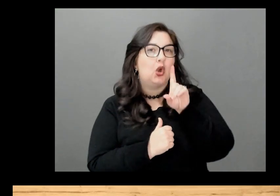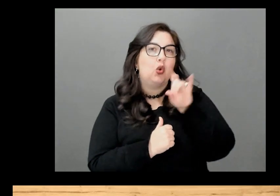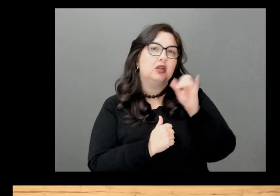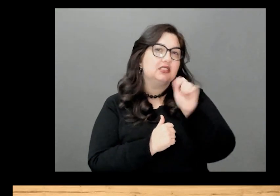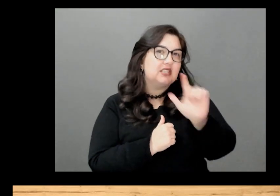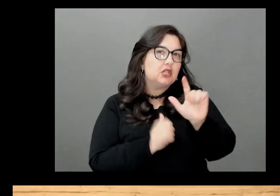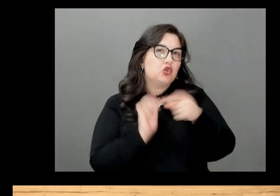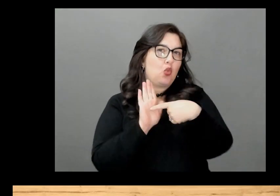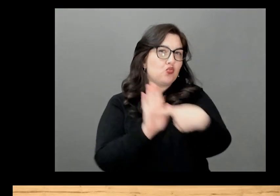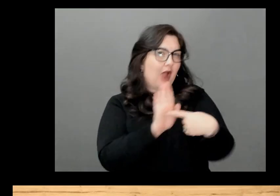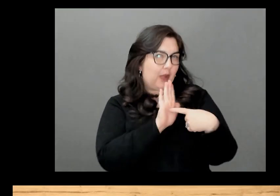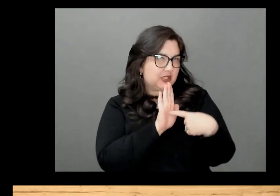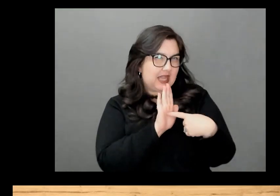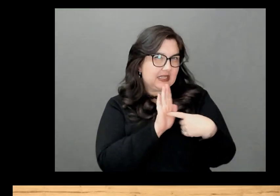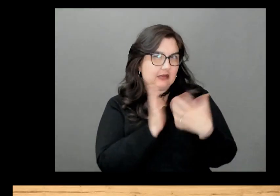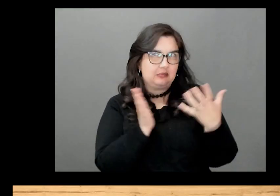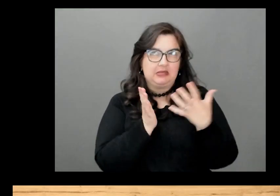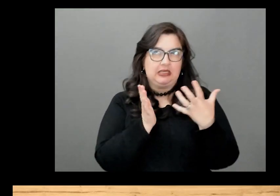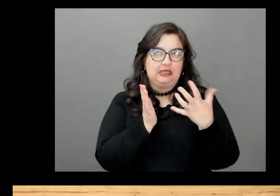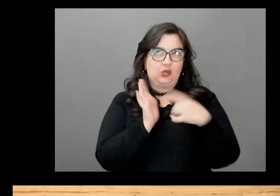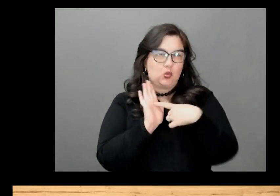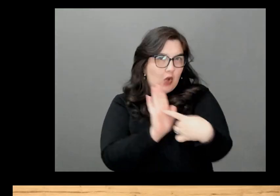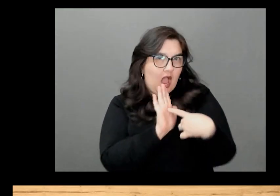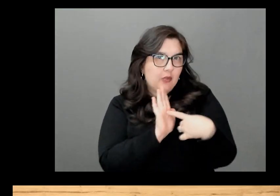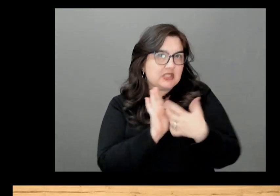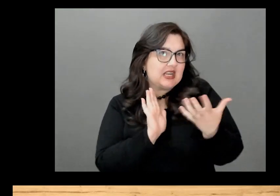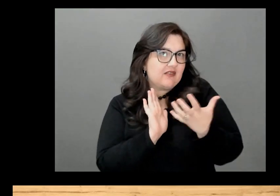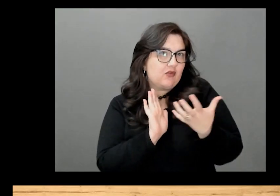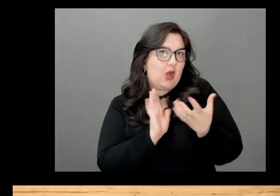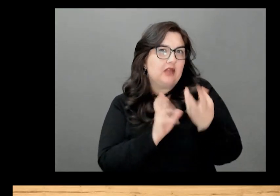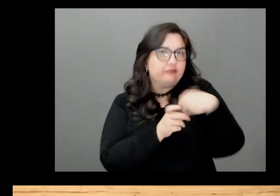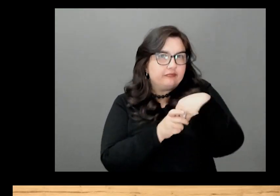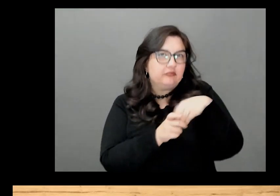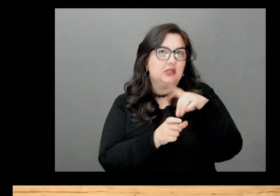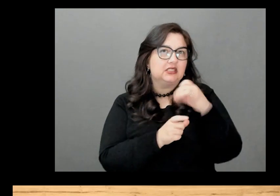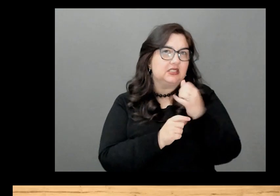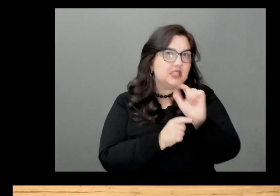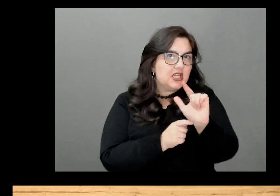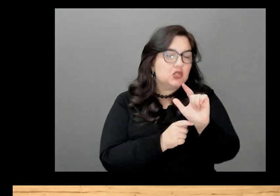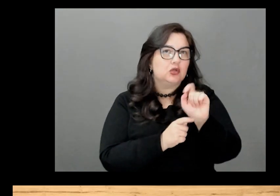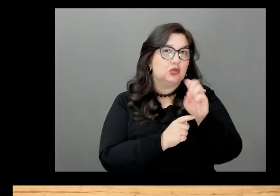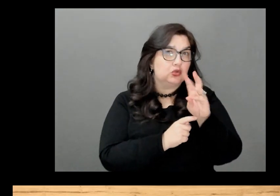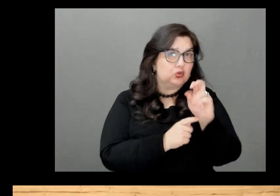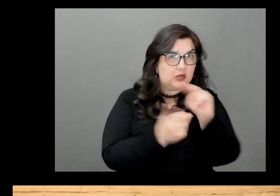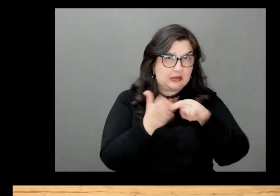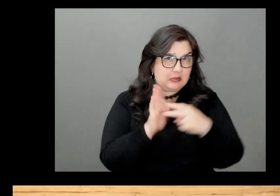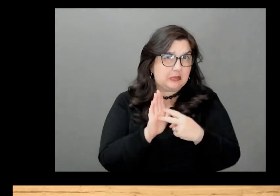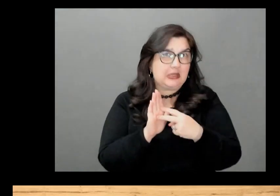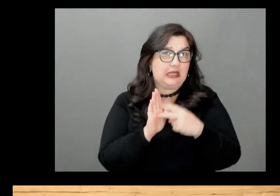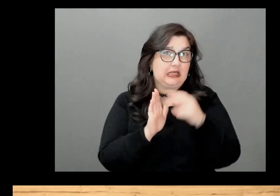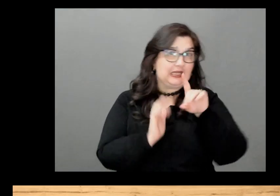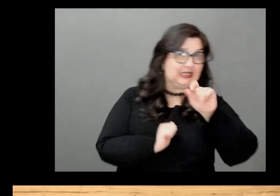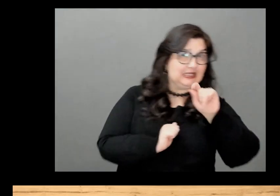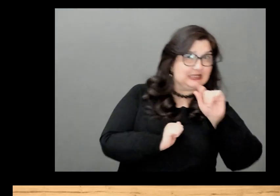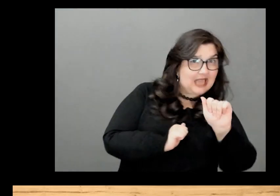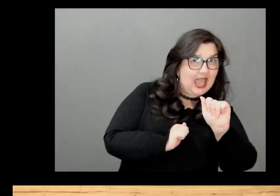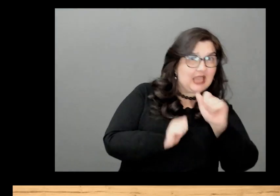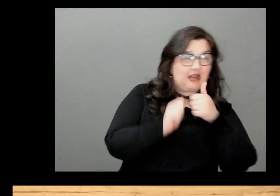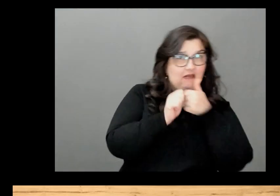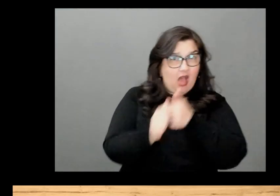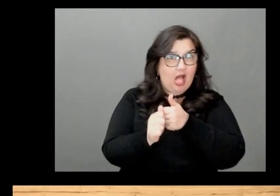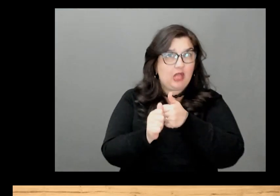it. What exactly are we representing in the digital twin? Is it data based on the factory or fulfillment